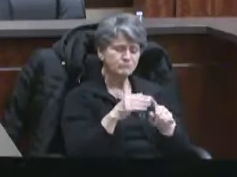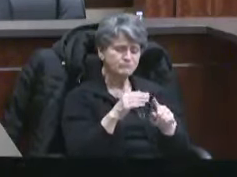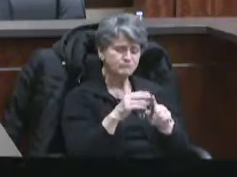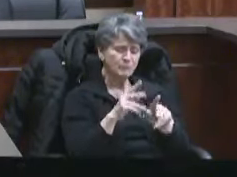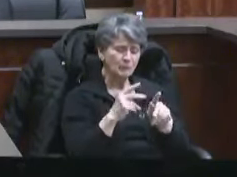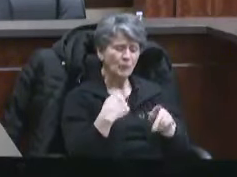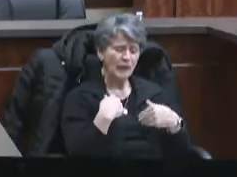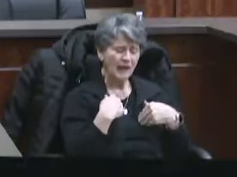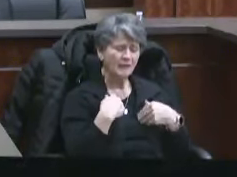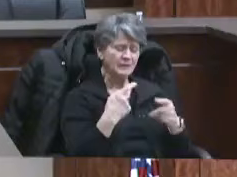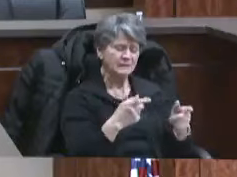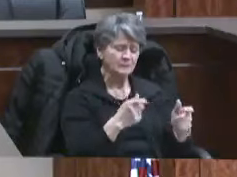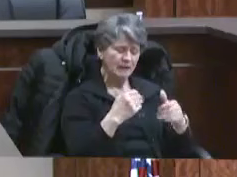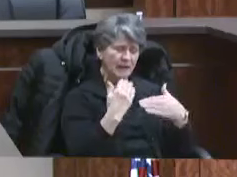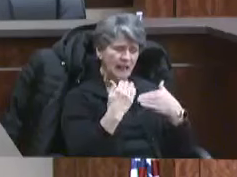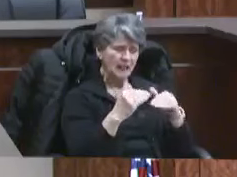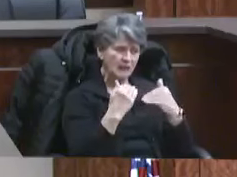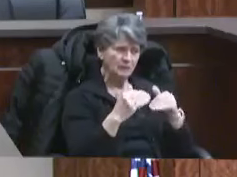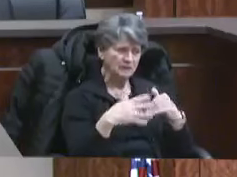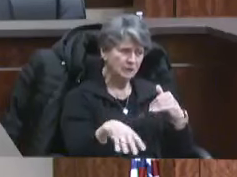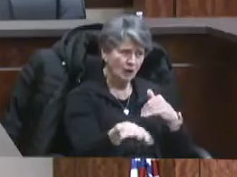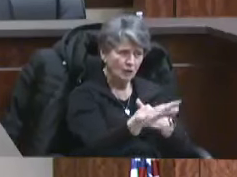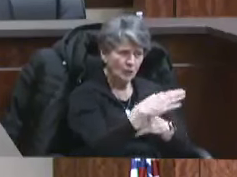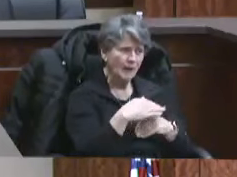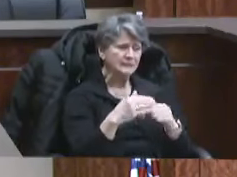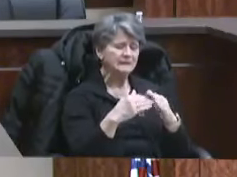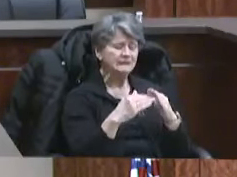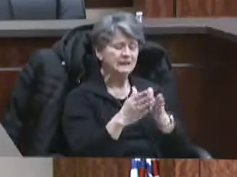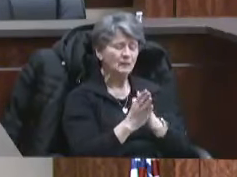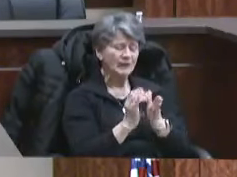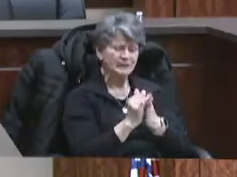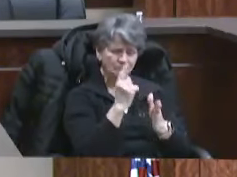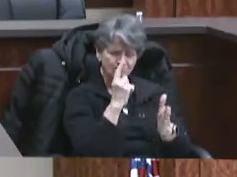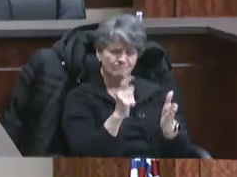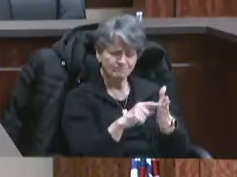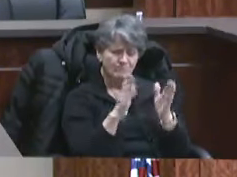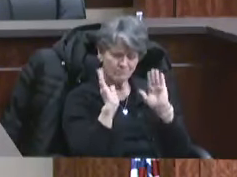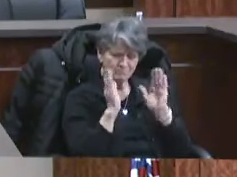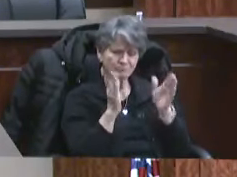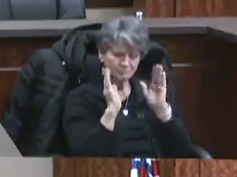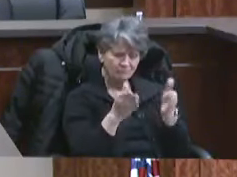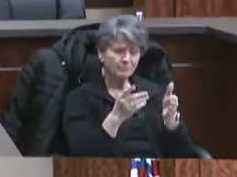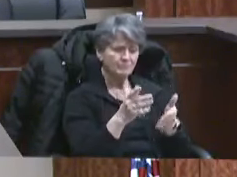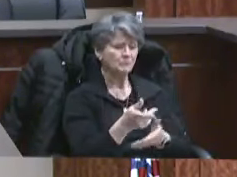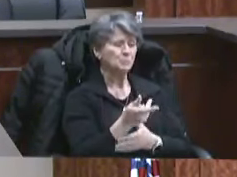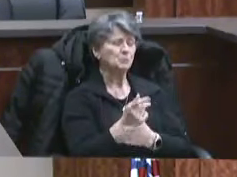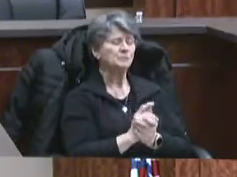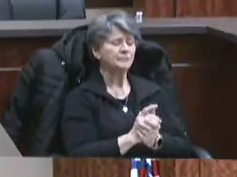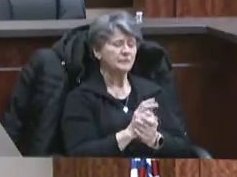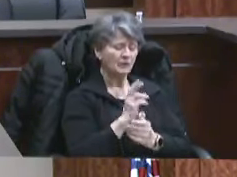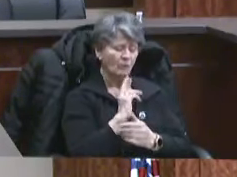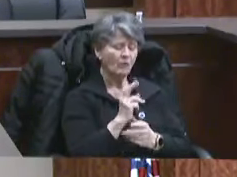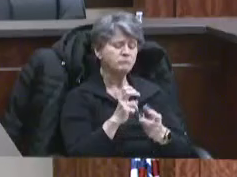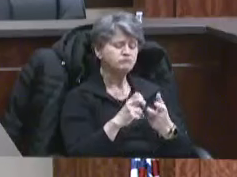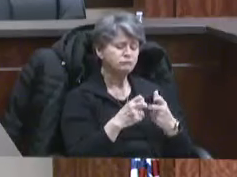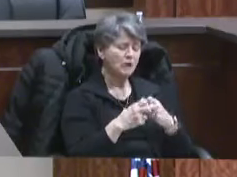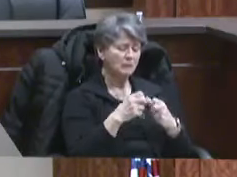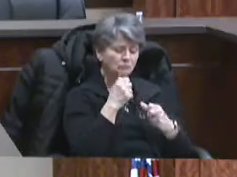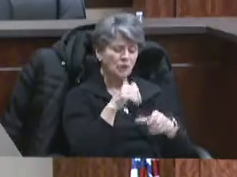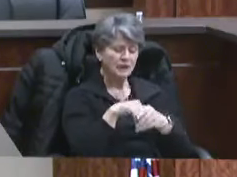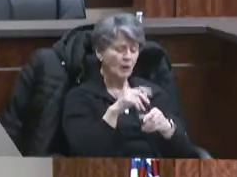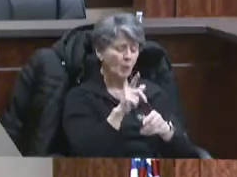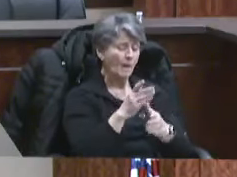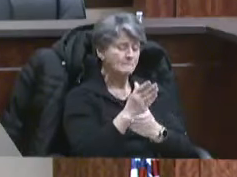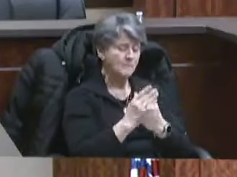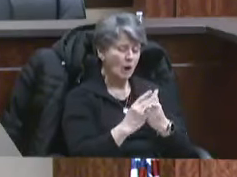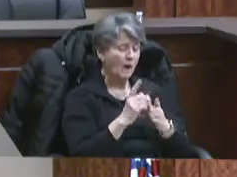around the city. We ask that you take note of those. There are issues not in one part of the city. It's all over